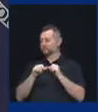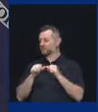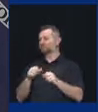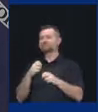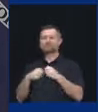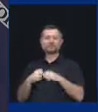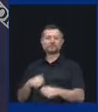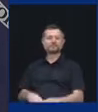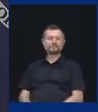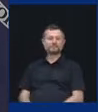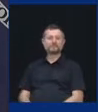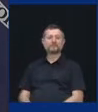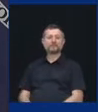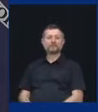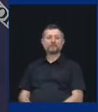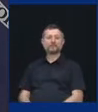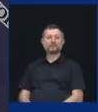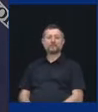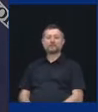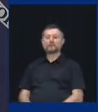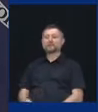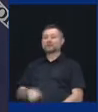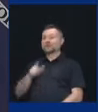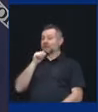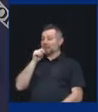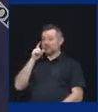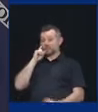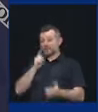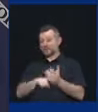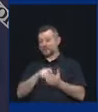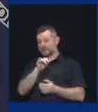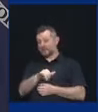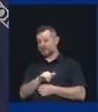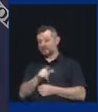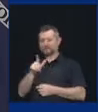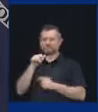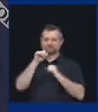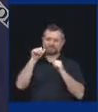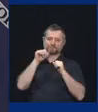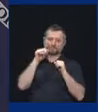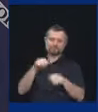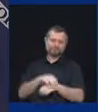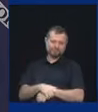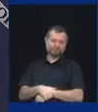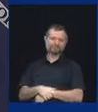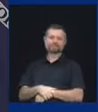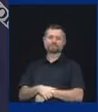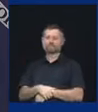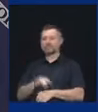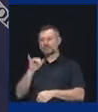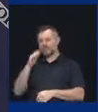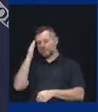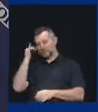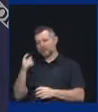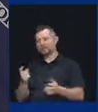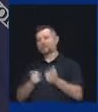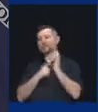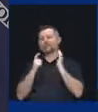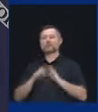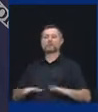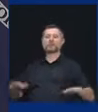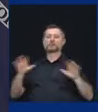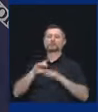You're in denial if you don't see that issue. That's why I required every police department and jurisdiction in this state